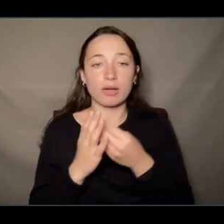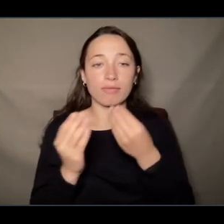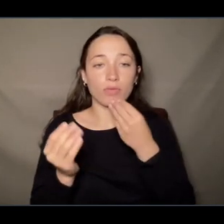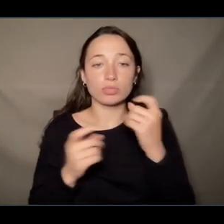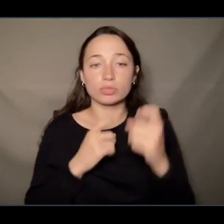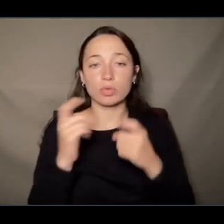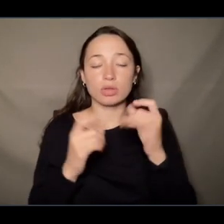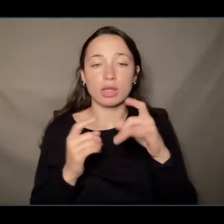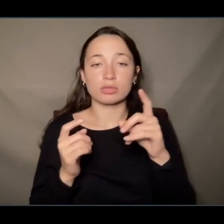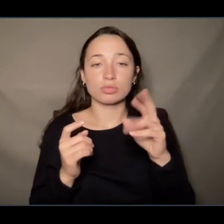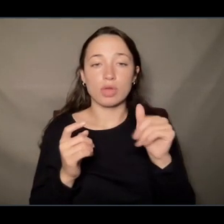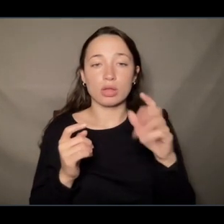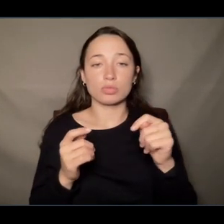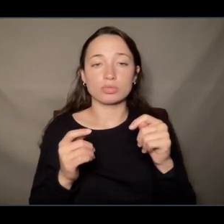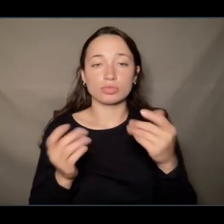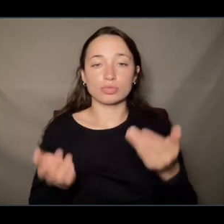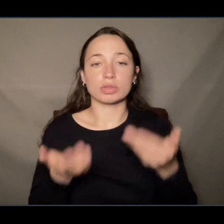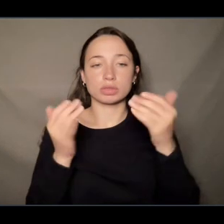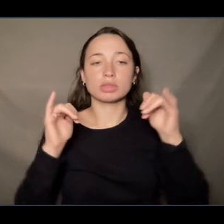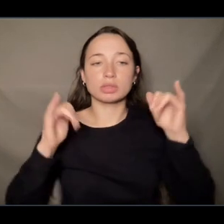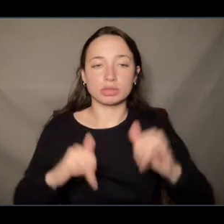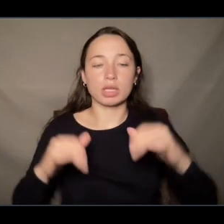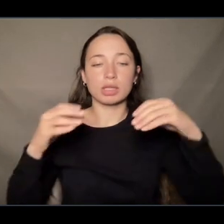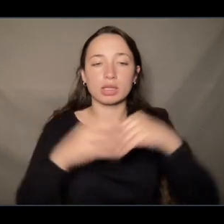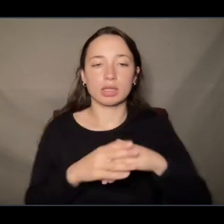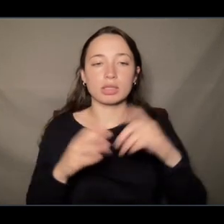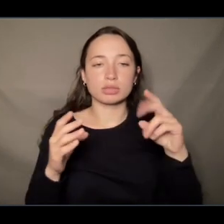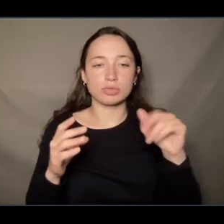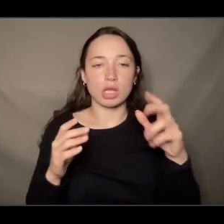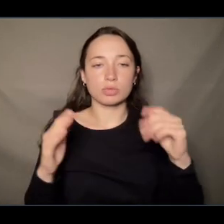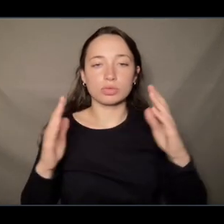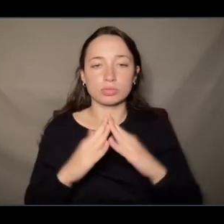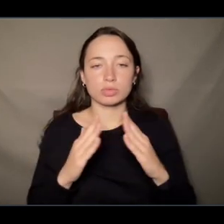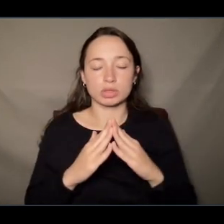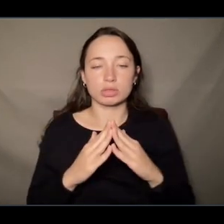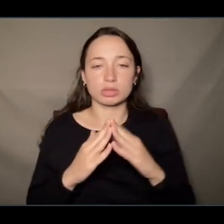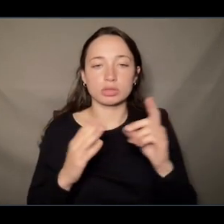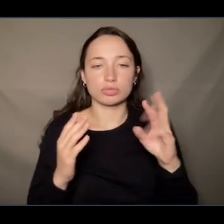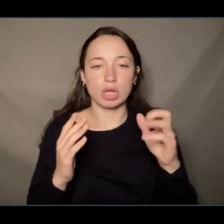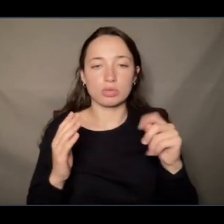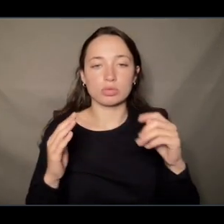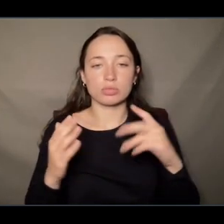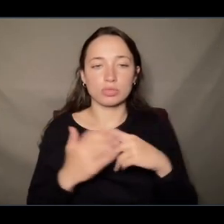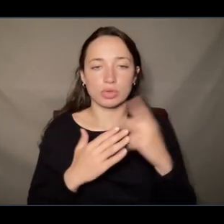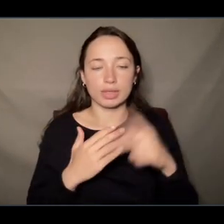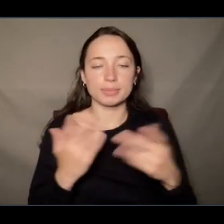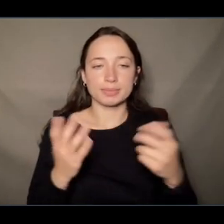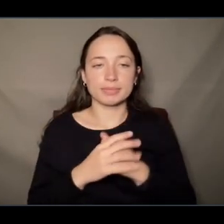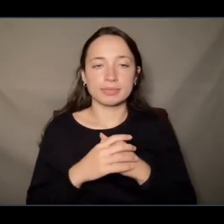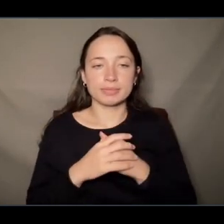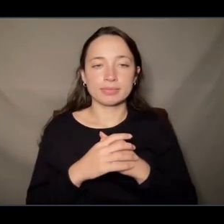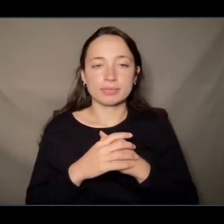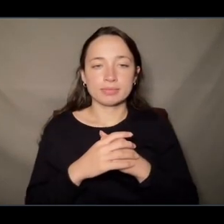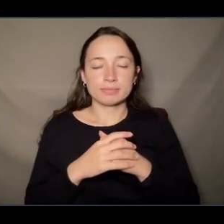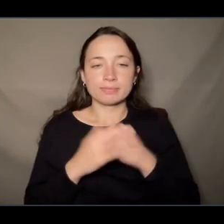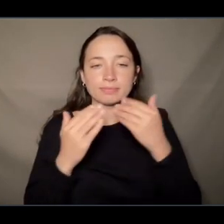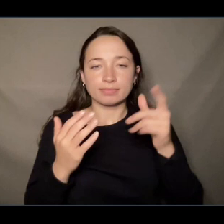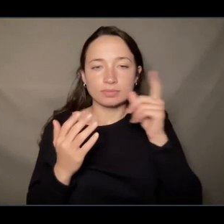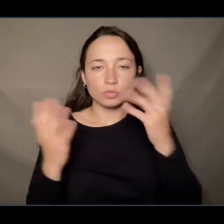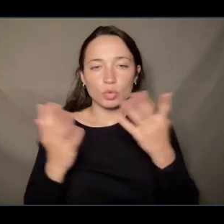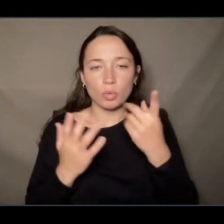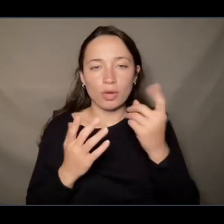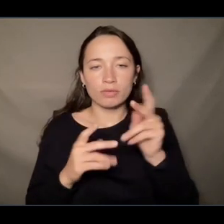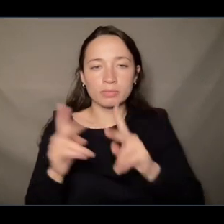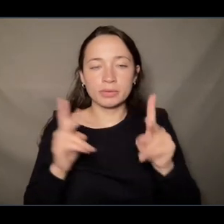food donations that Dracut raises stays right in the Dracut community, the Dracut program. Let's listen to